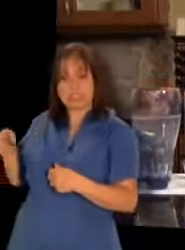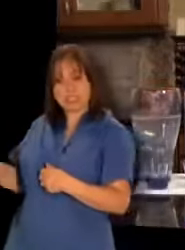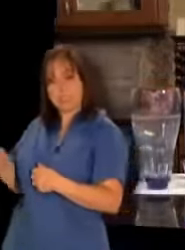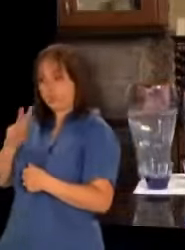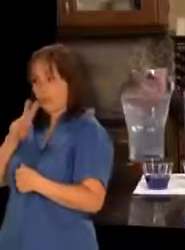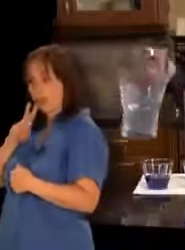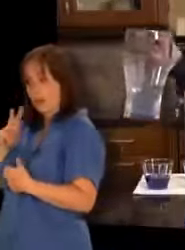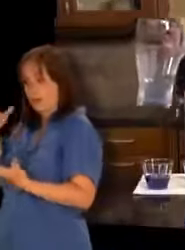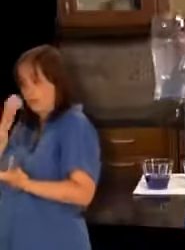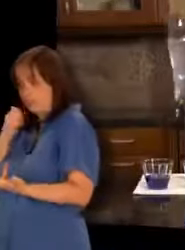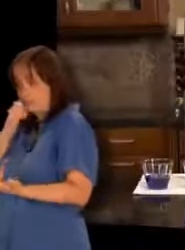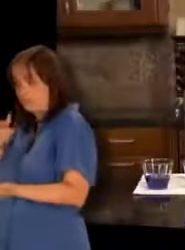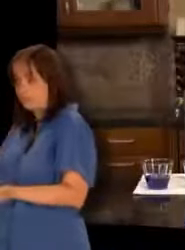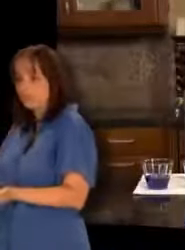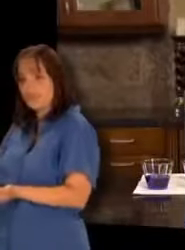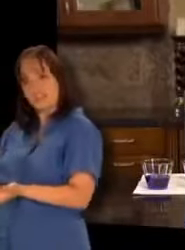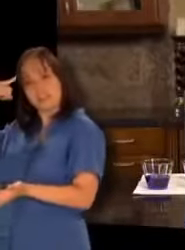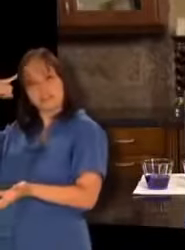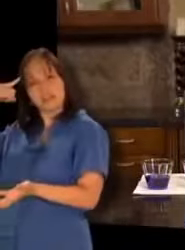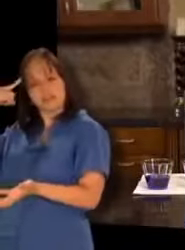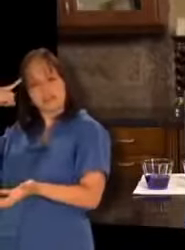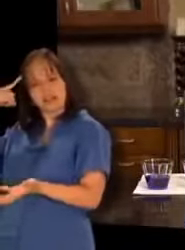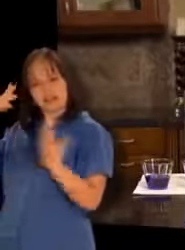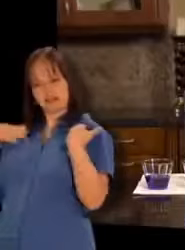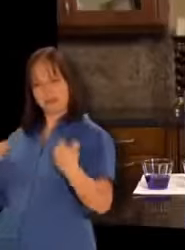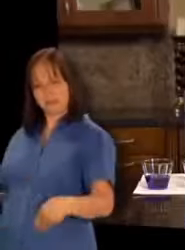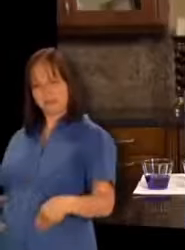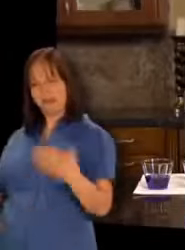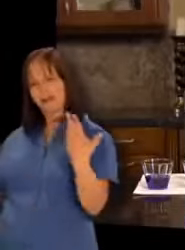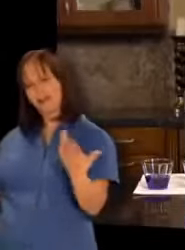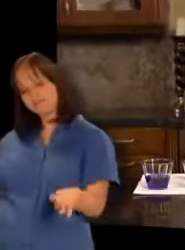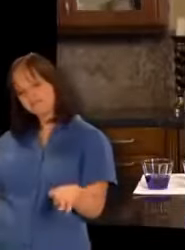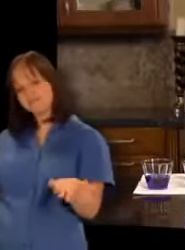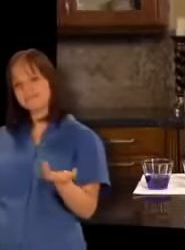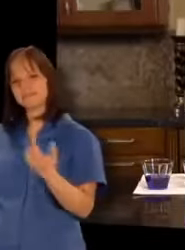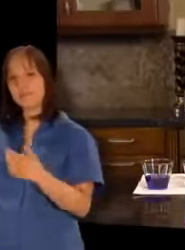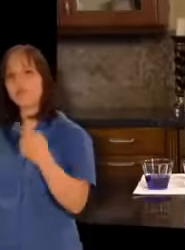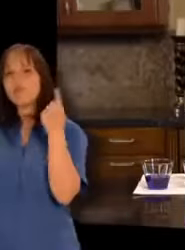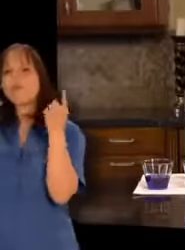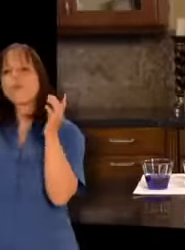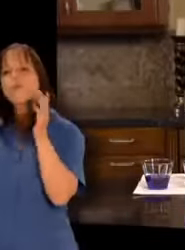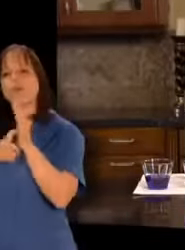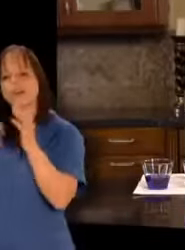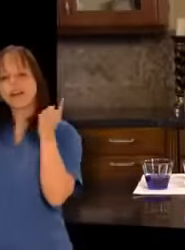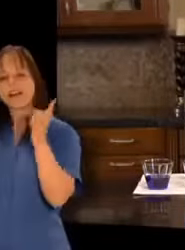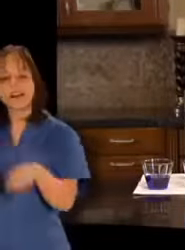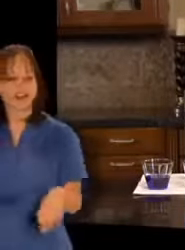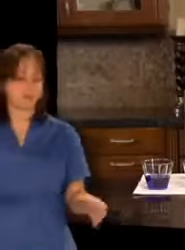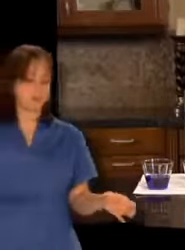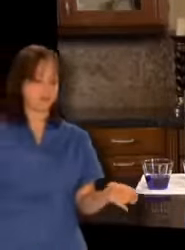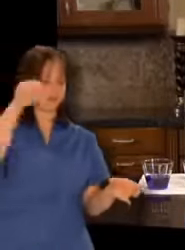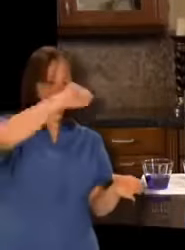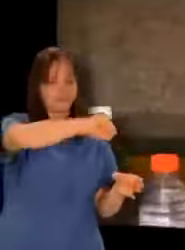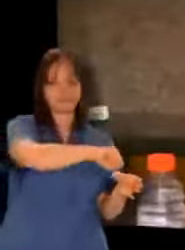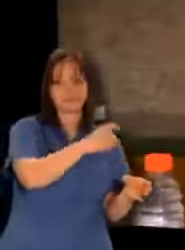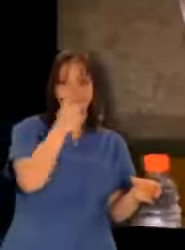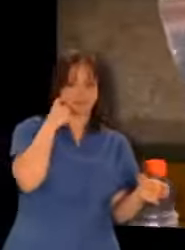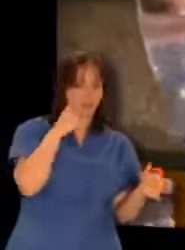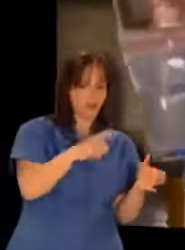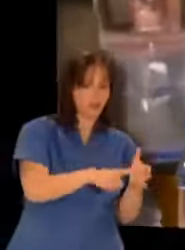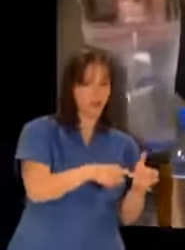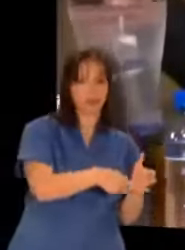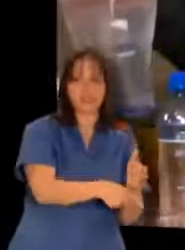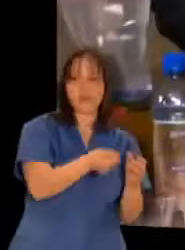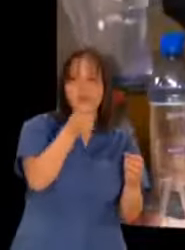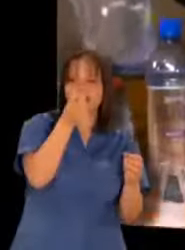regular basis, just think about your bodily fluids, right? Now watch what happens. What did we just do?